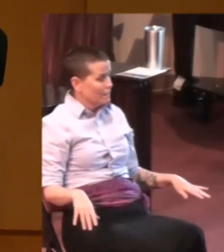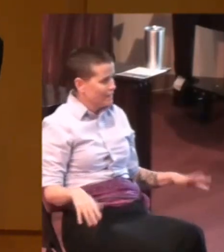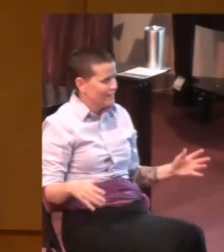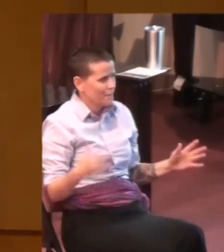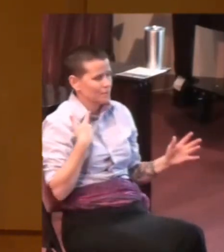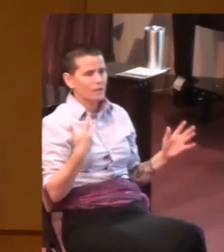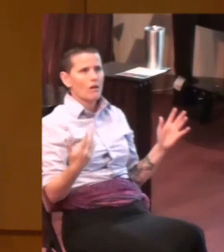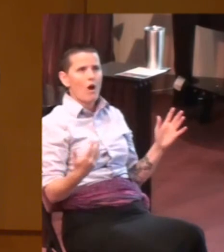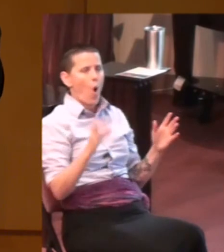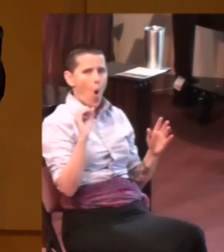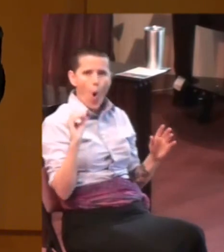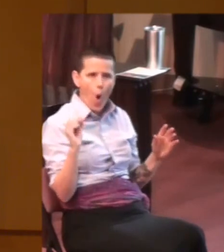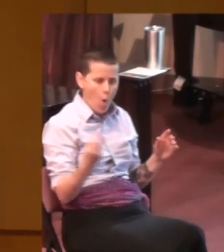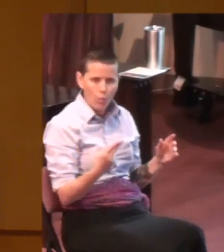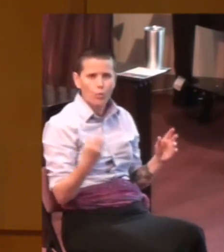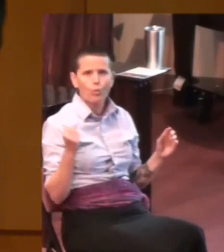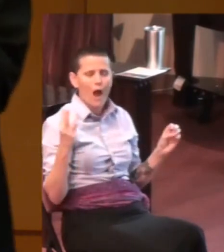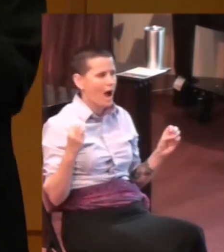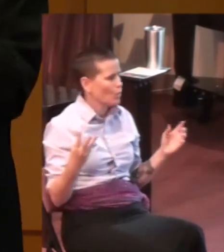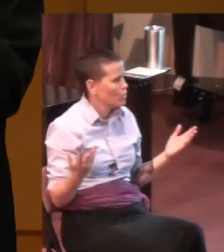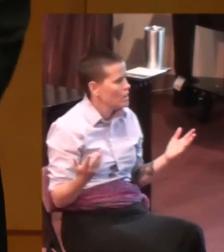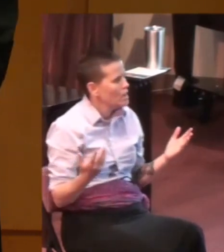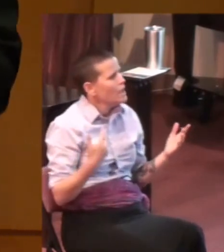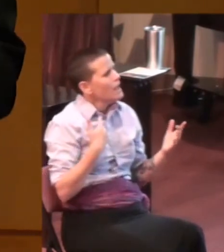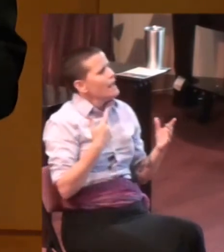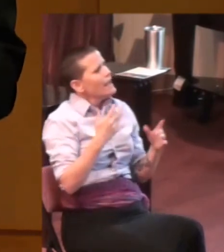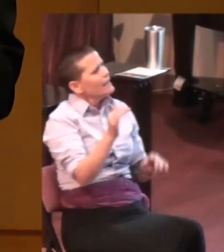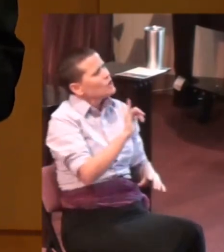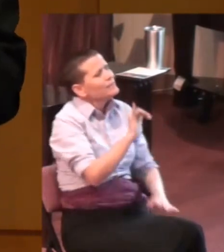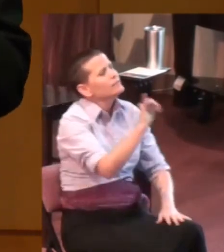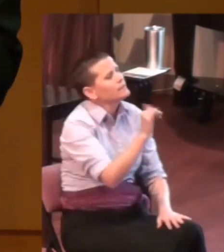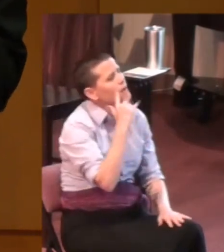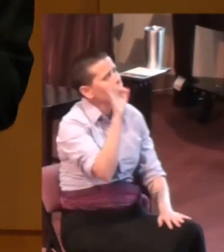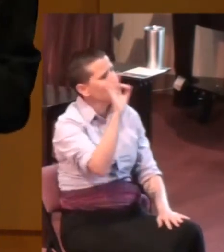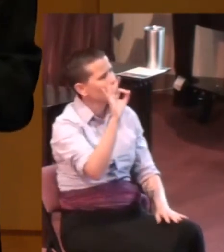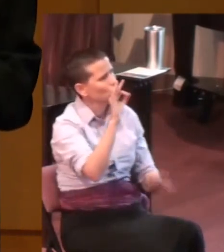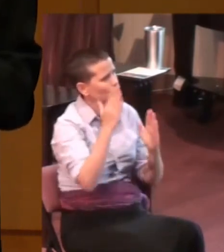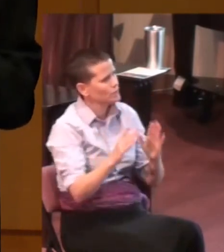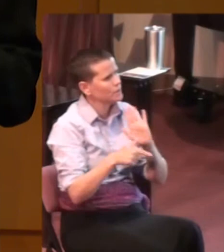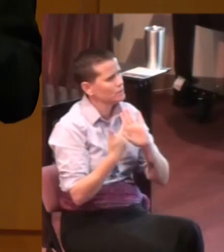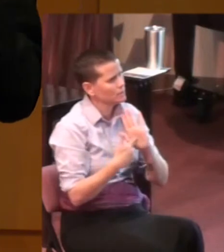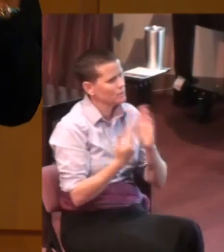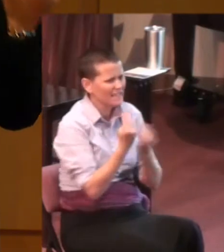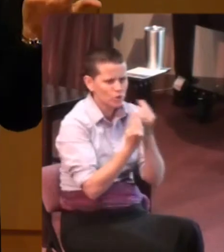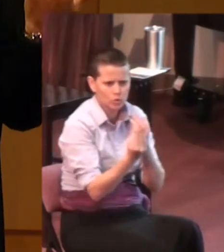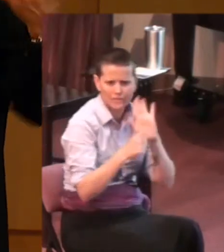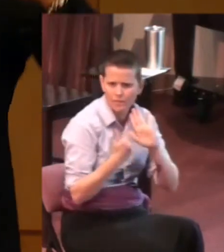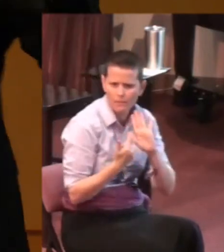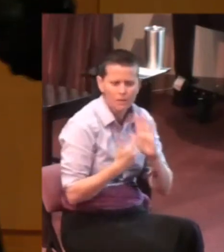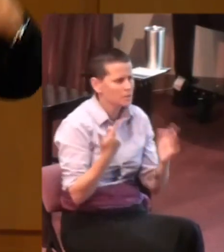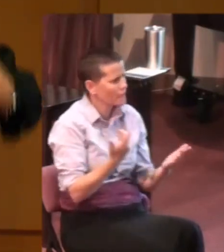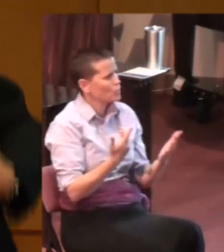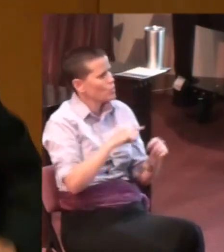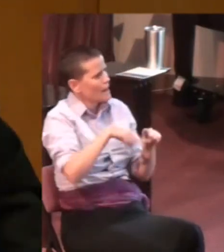these years of a career. And all of a sudden, there were moments where everything would just stop, and I could be present with somebody, and I